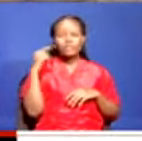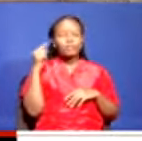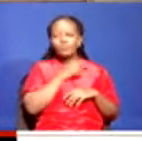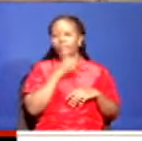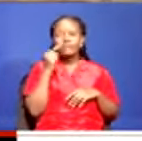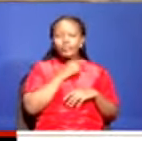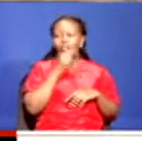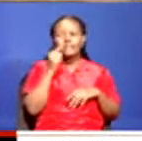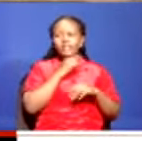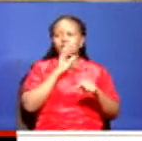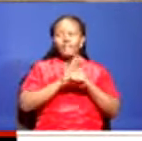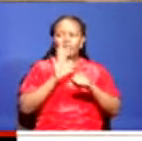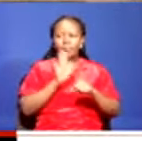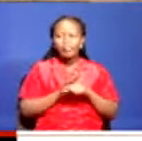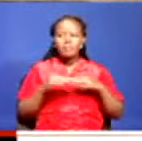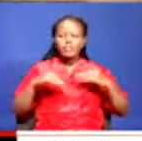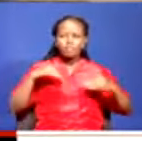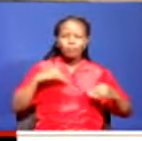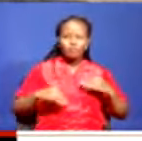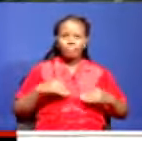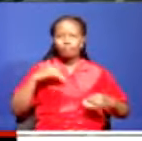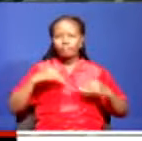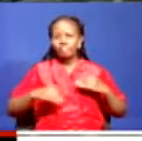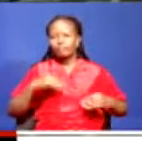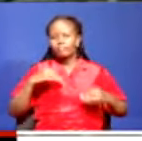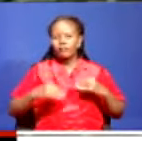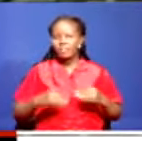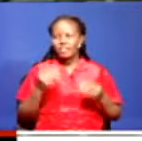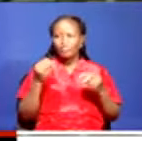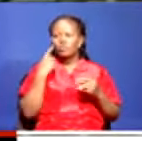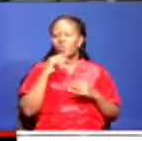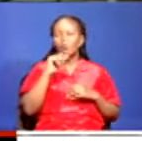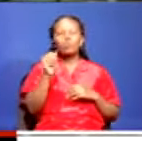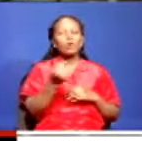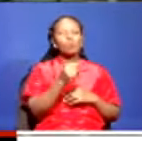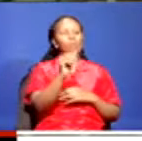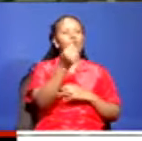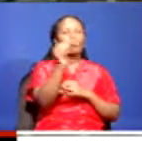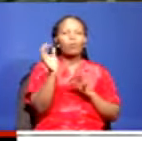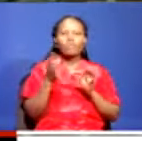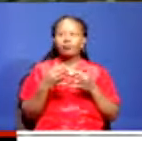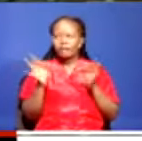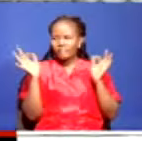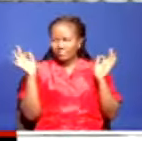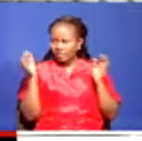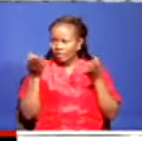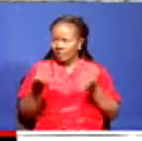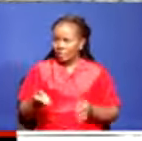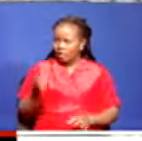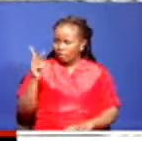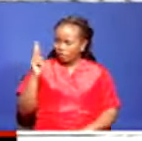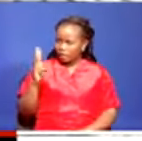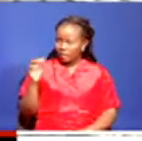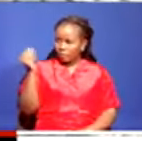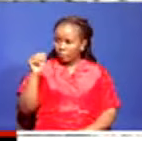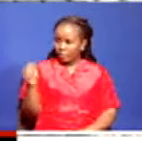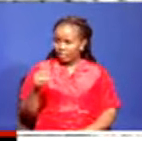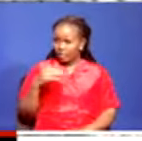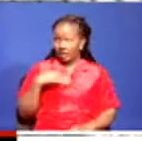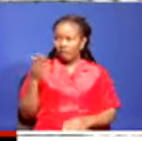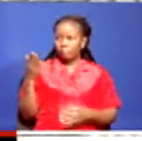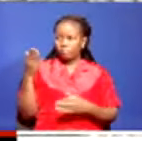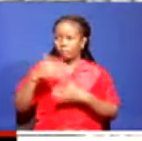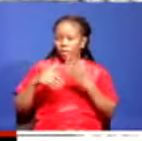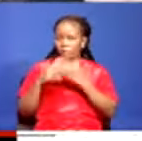number of hyenas roaming freely in the village. Kenya Wildlife Service has placed a predator trap where the hyenas have